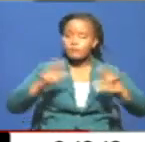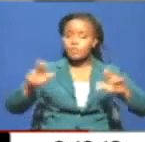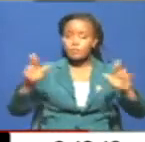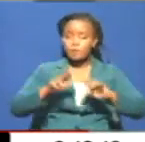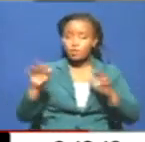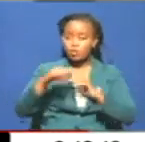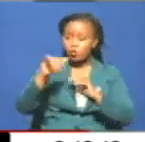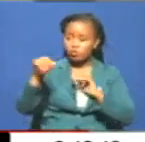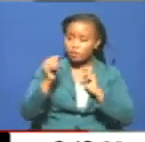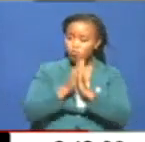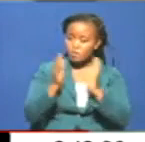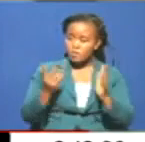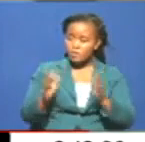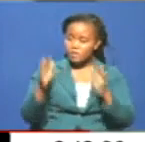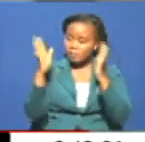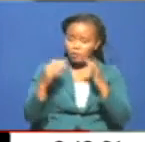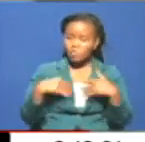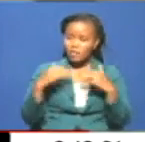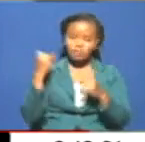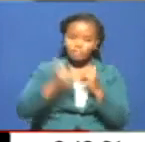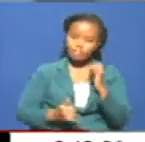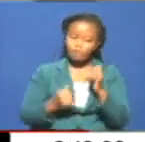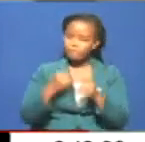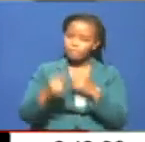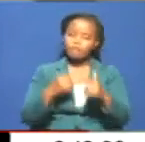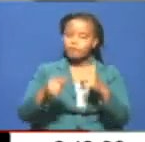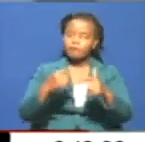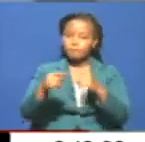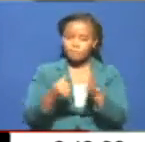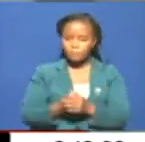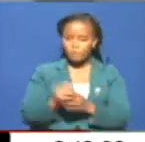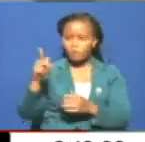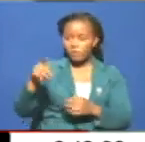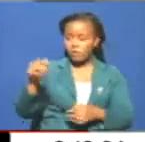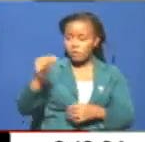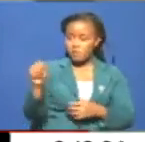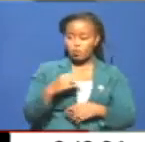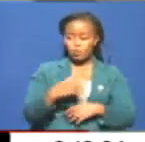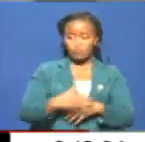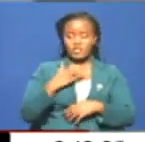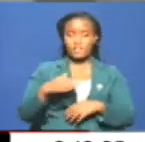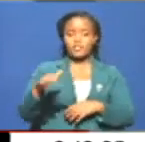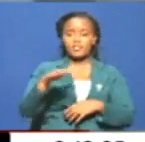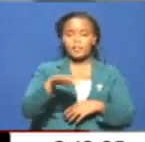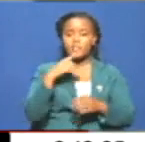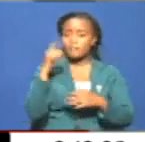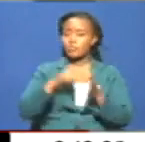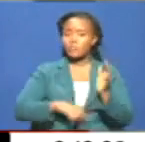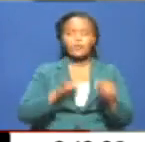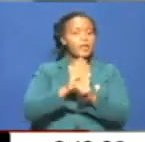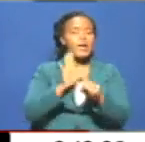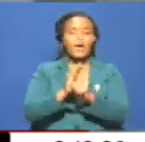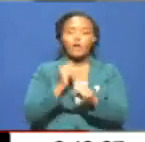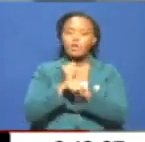Gardens are on final touches. Kibicho, who toured the venue, said most of the works are complete with only a few